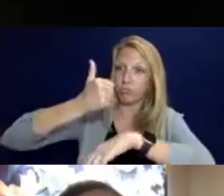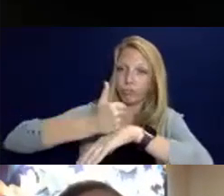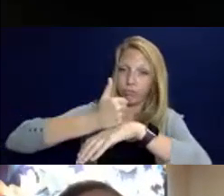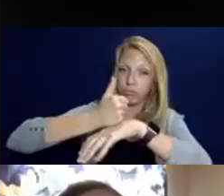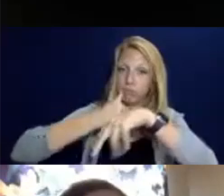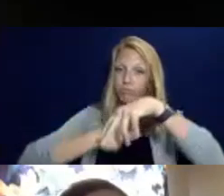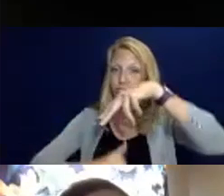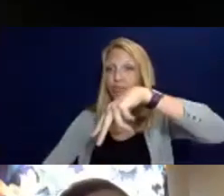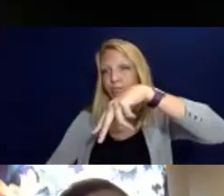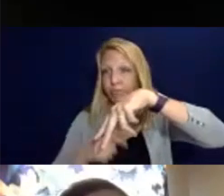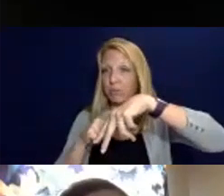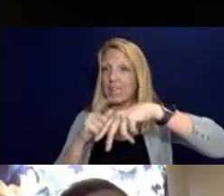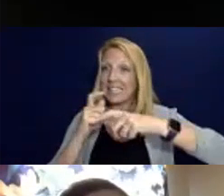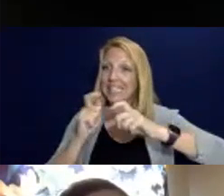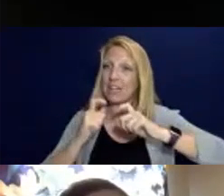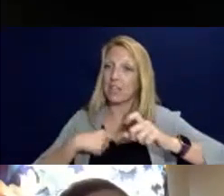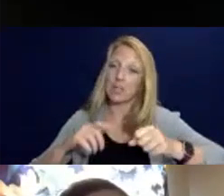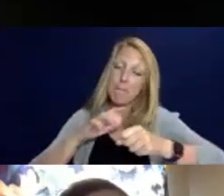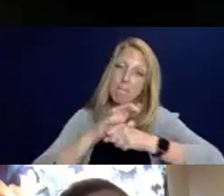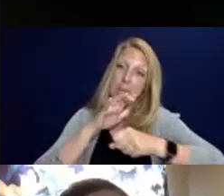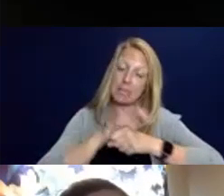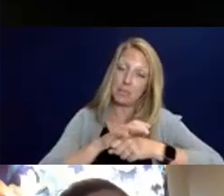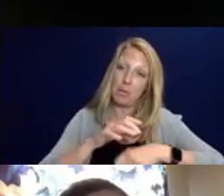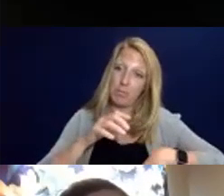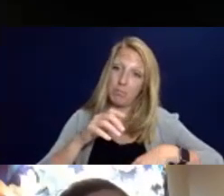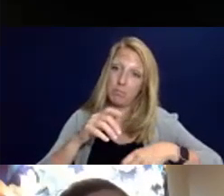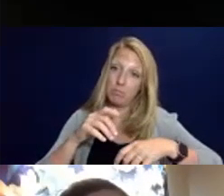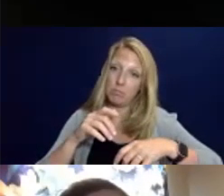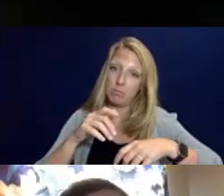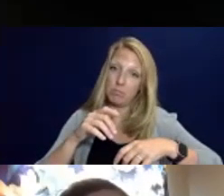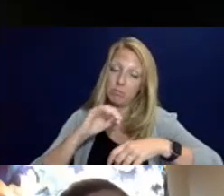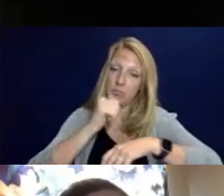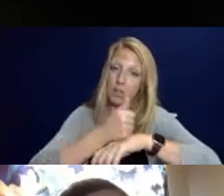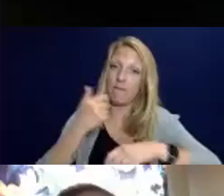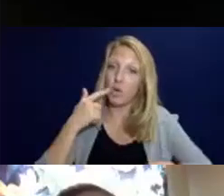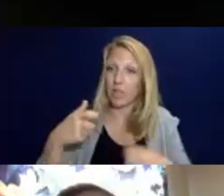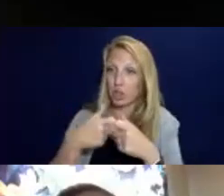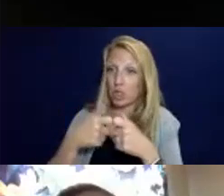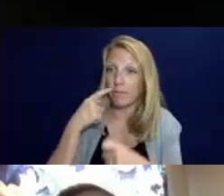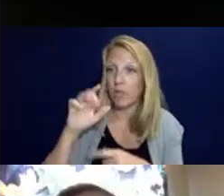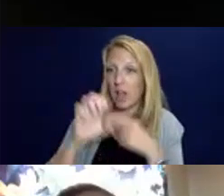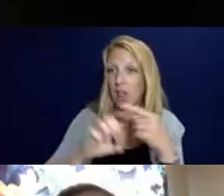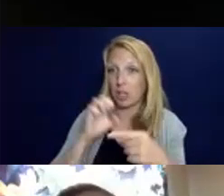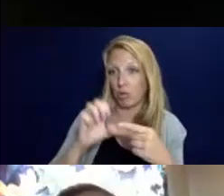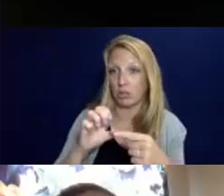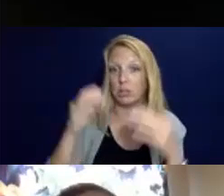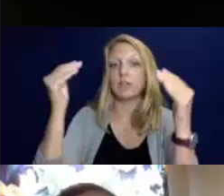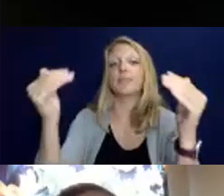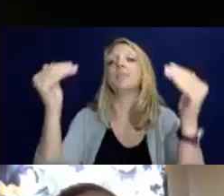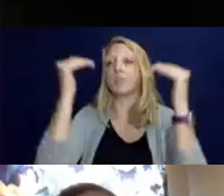gives us the maximum separation of the charges of the electrons. The next one, we